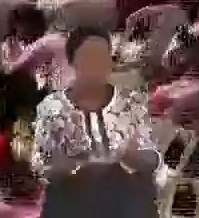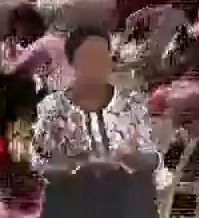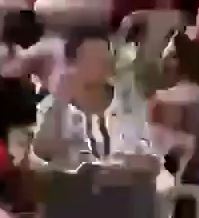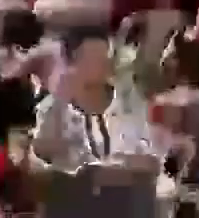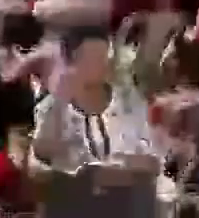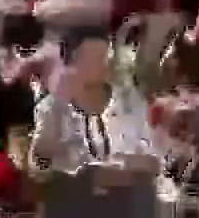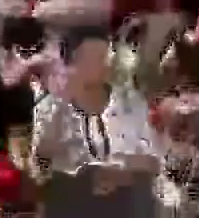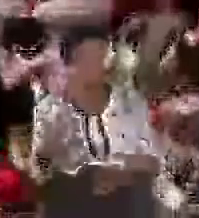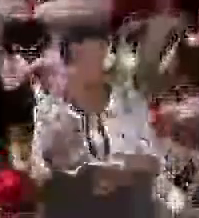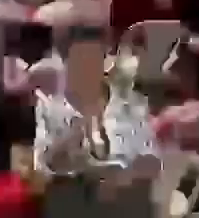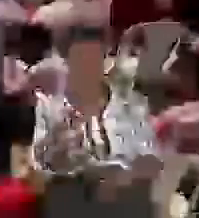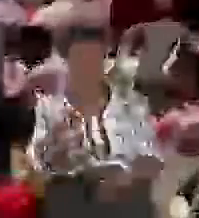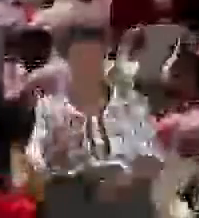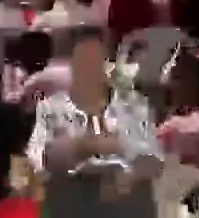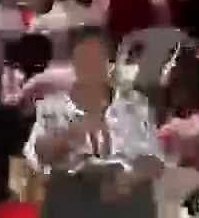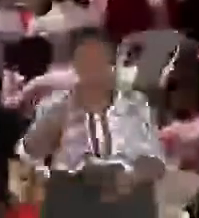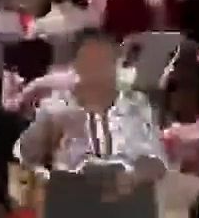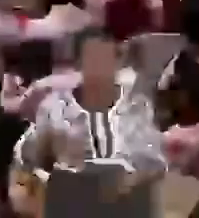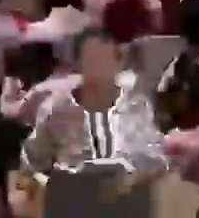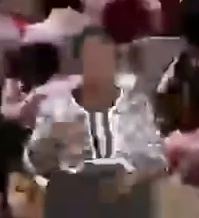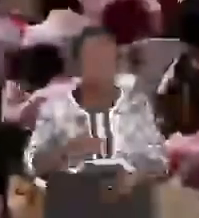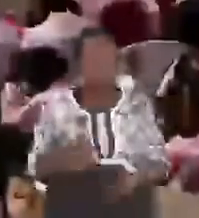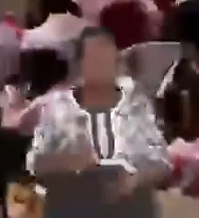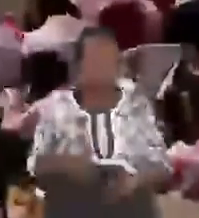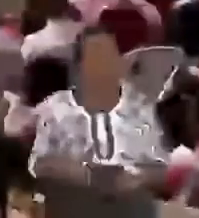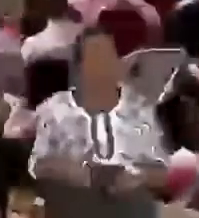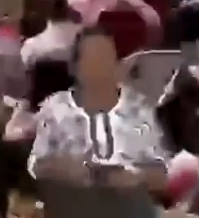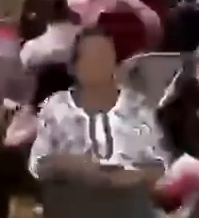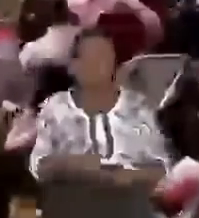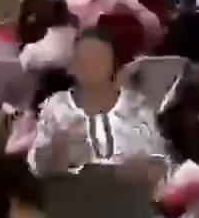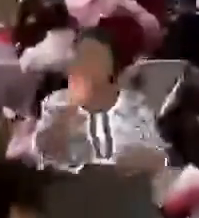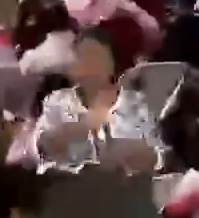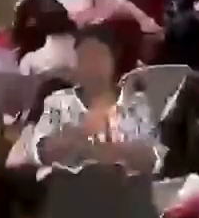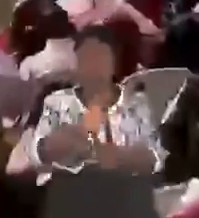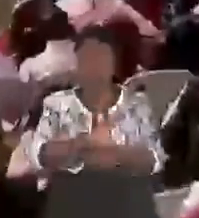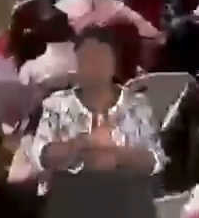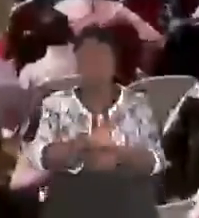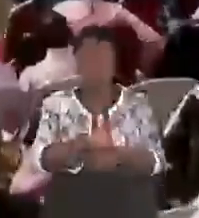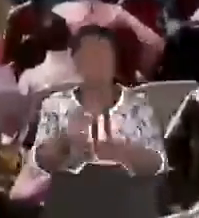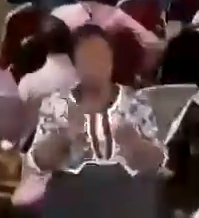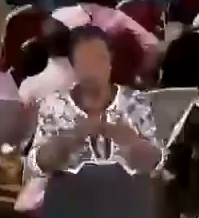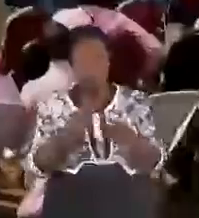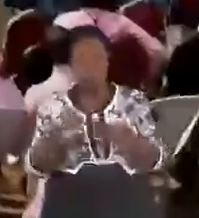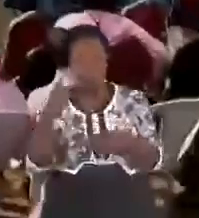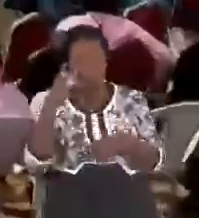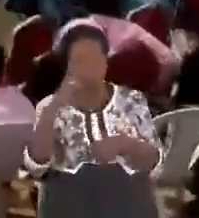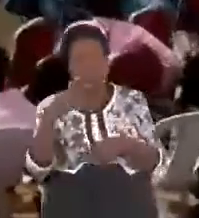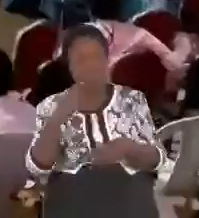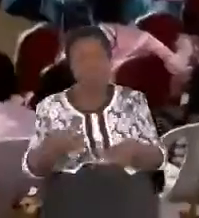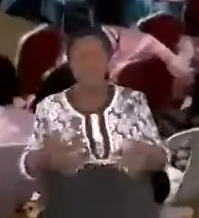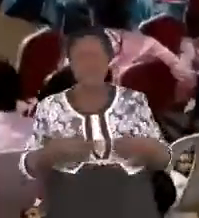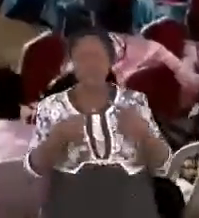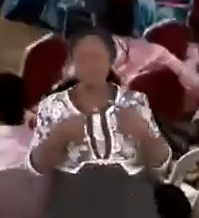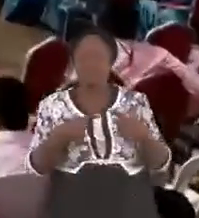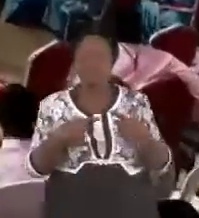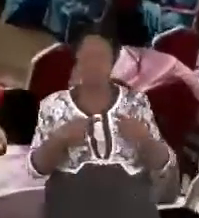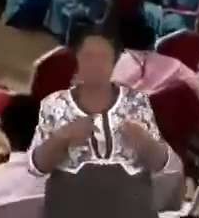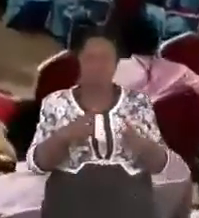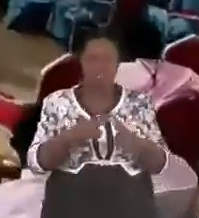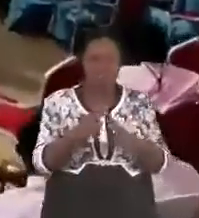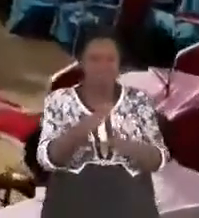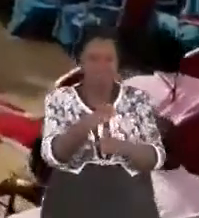member of a particular church and you see the lie dull sluggish